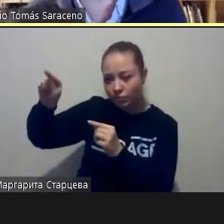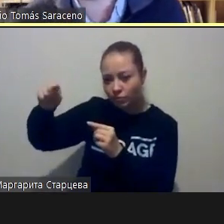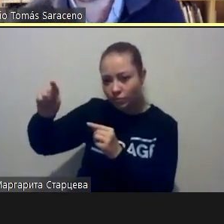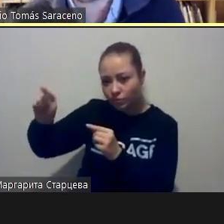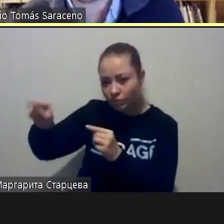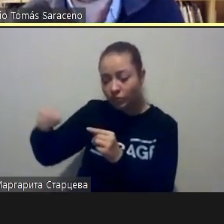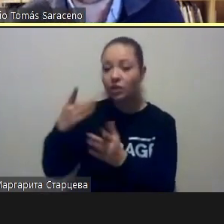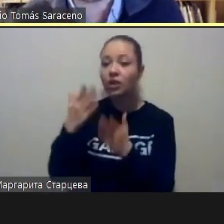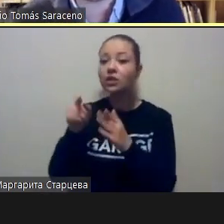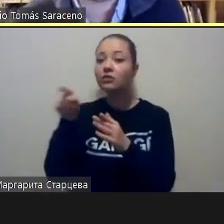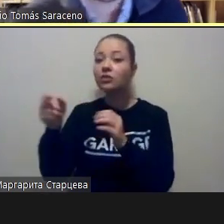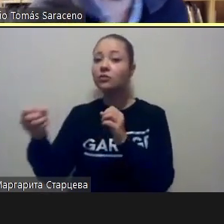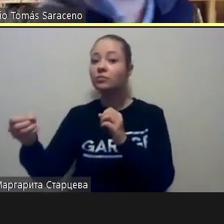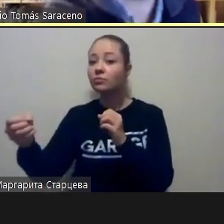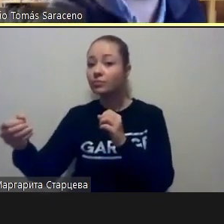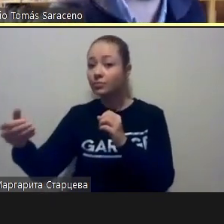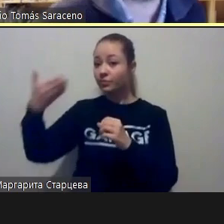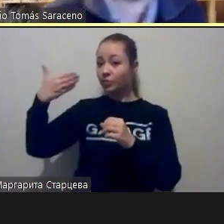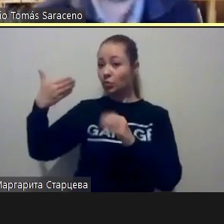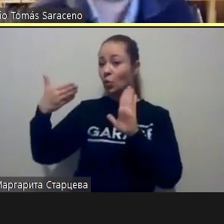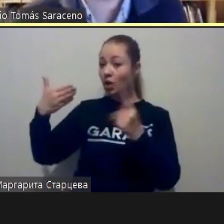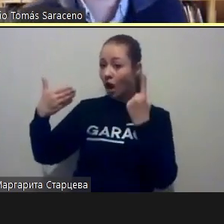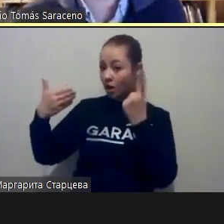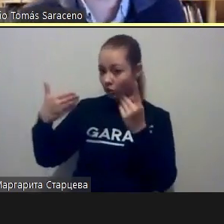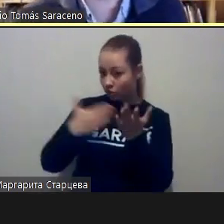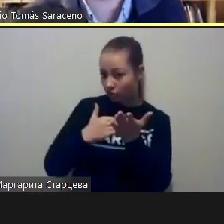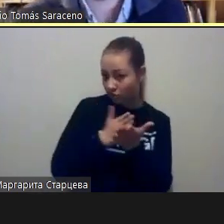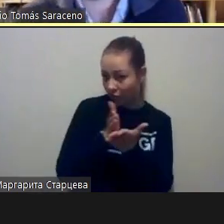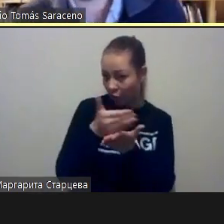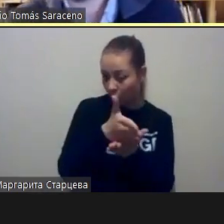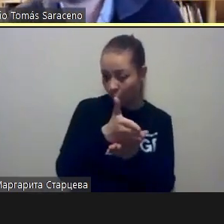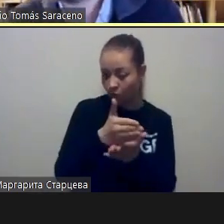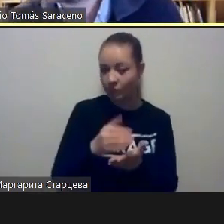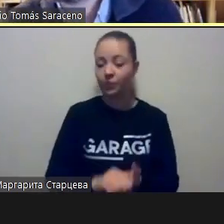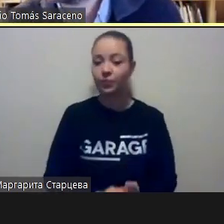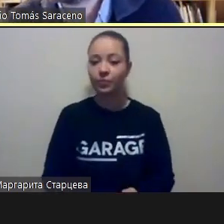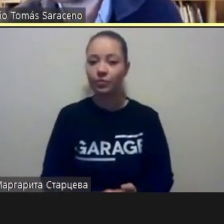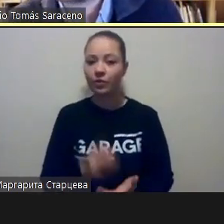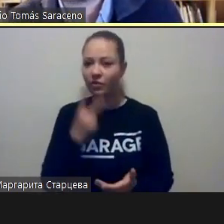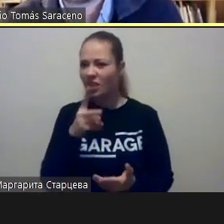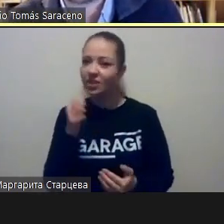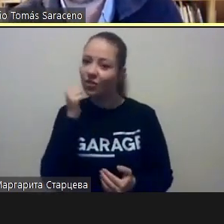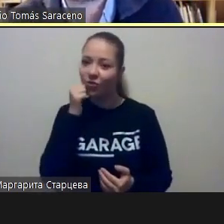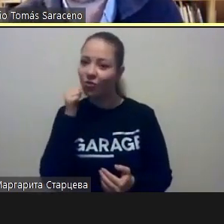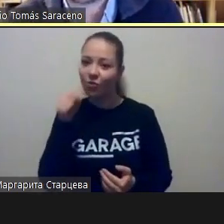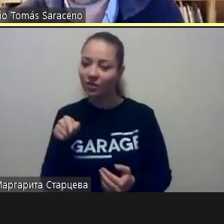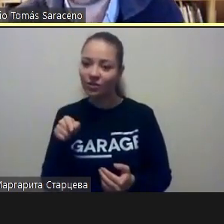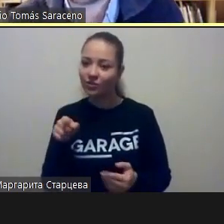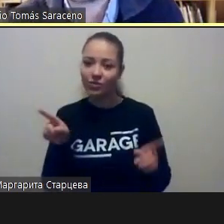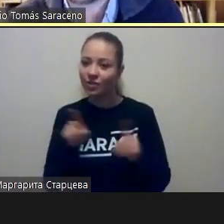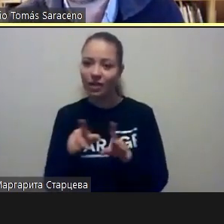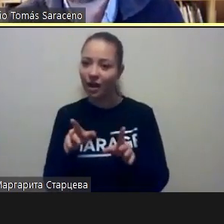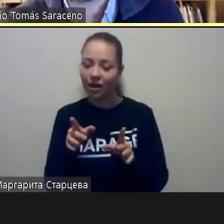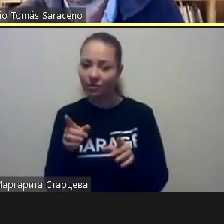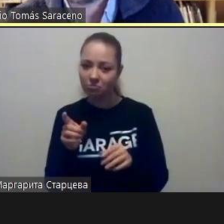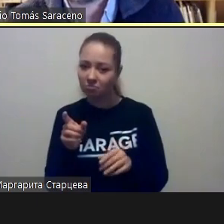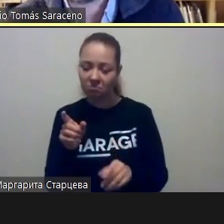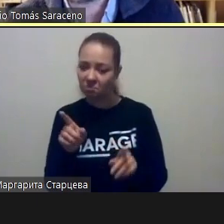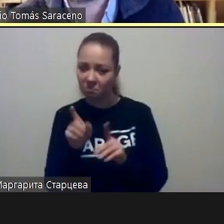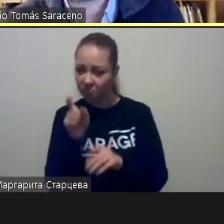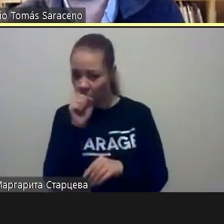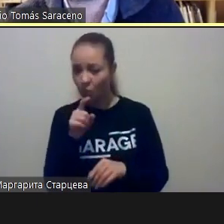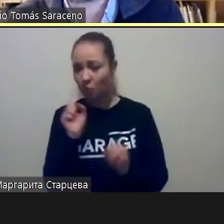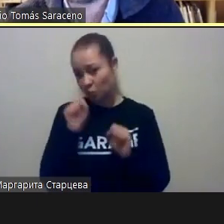making. This means you can change your mind also. But look, Moscow is not bad. You see, and in 3 days is when is